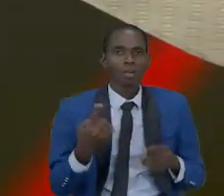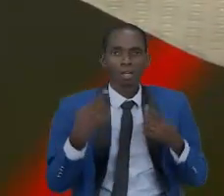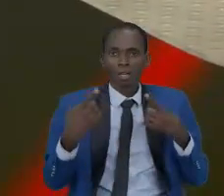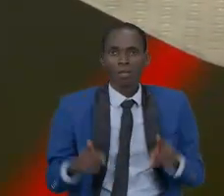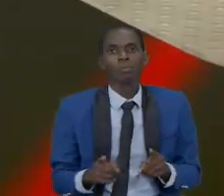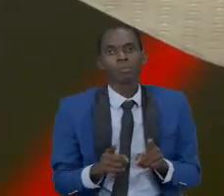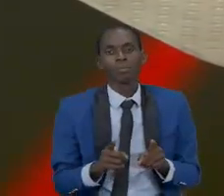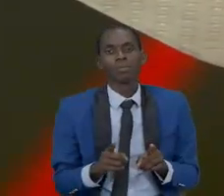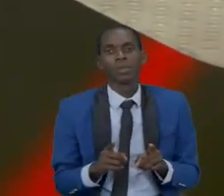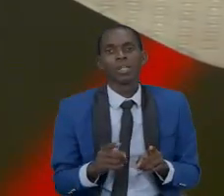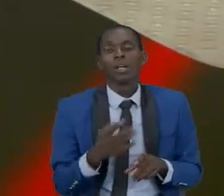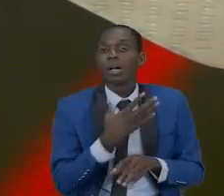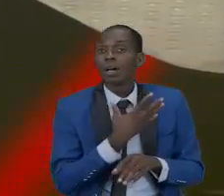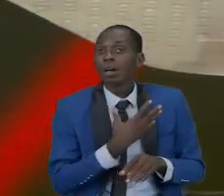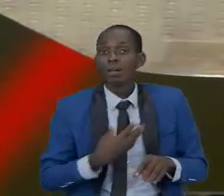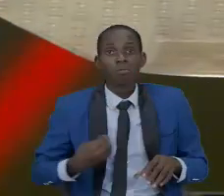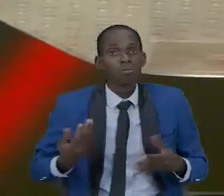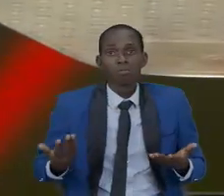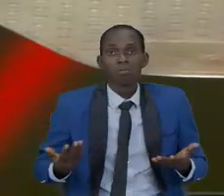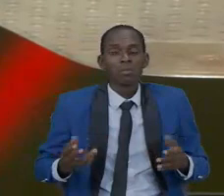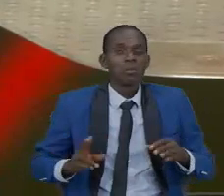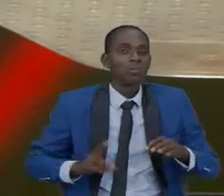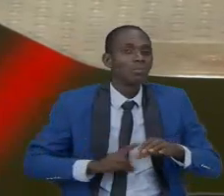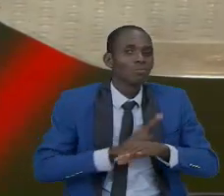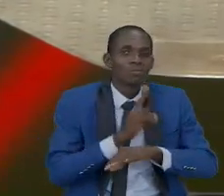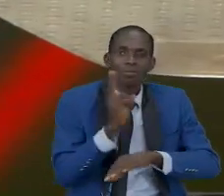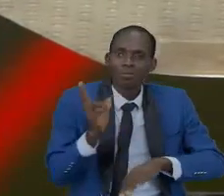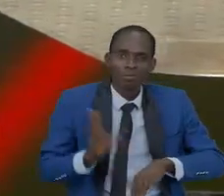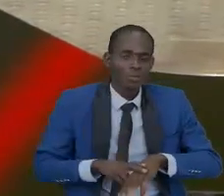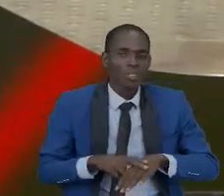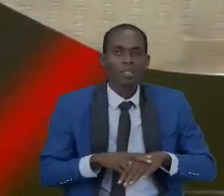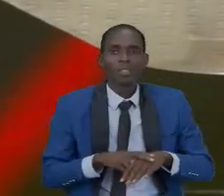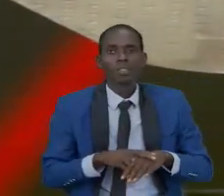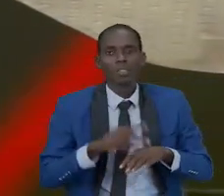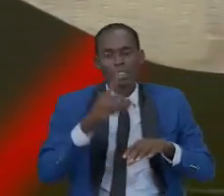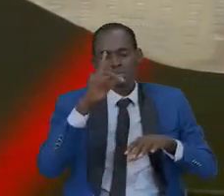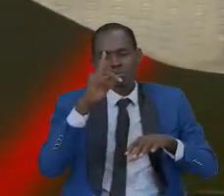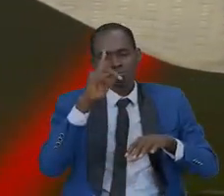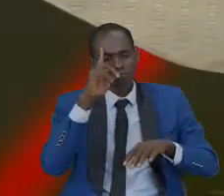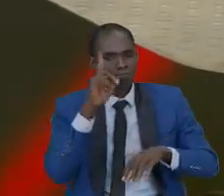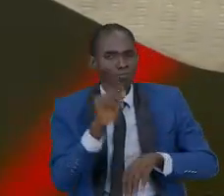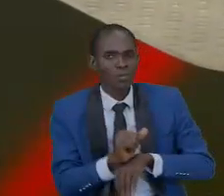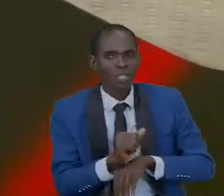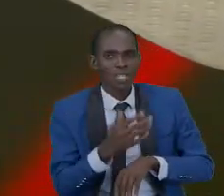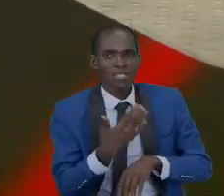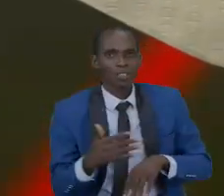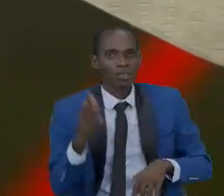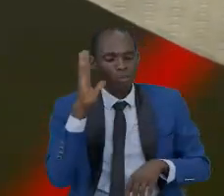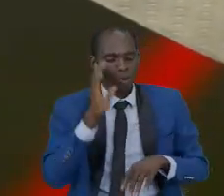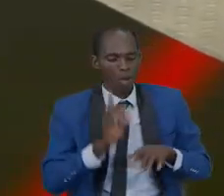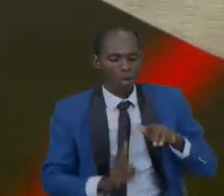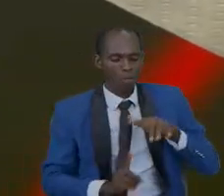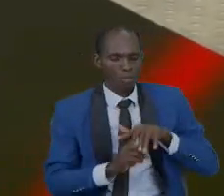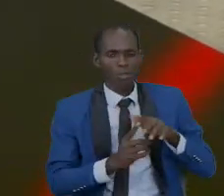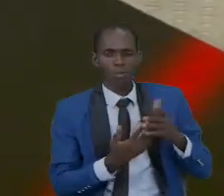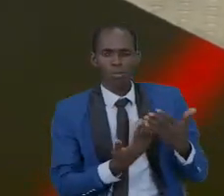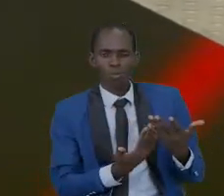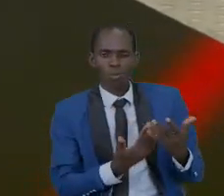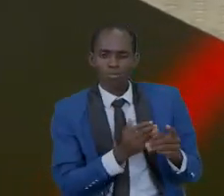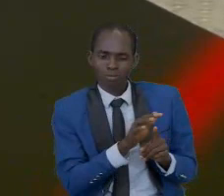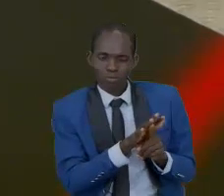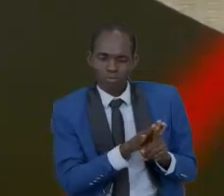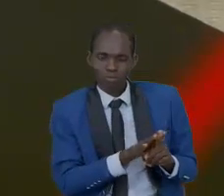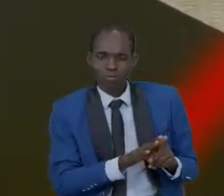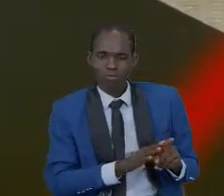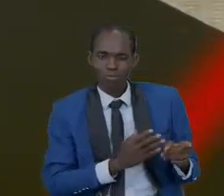and the normal regular habitual scene will try to pop up say hold on slow